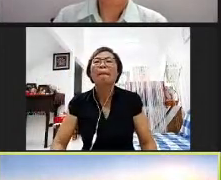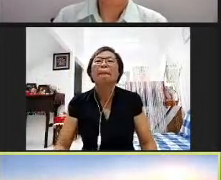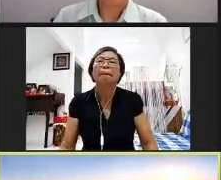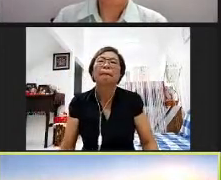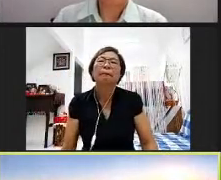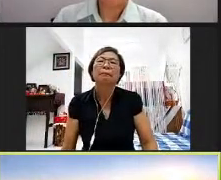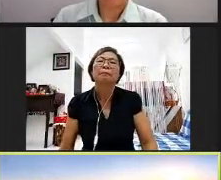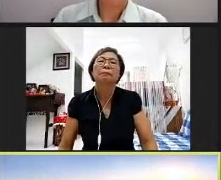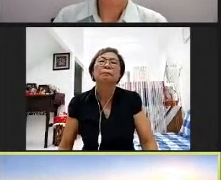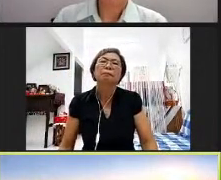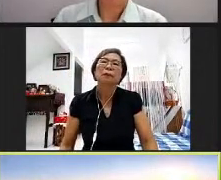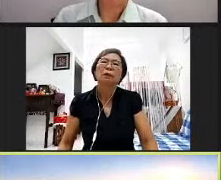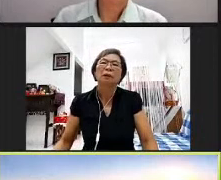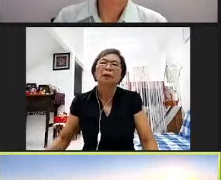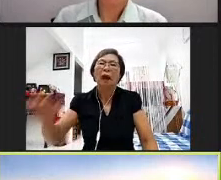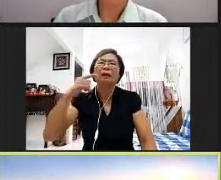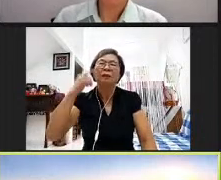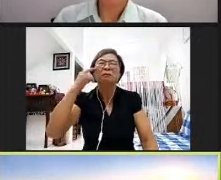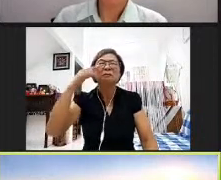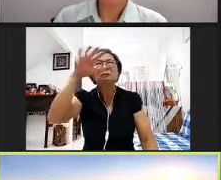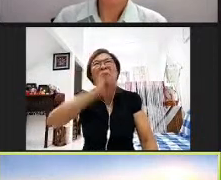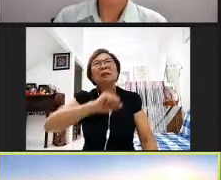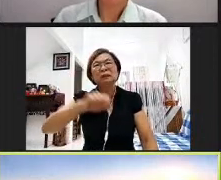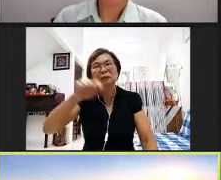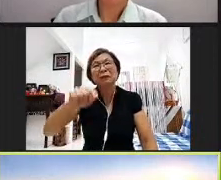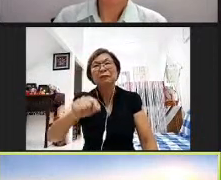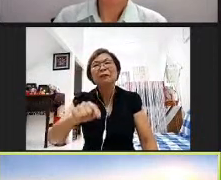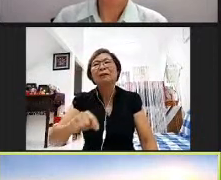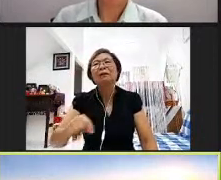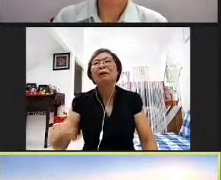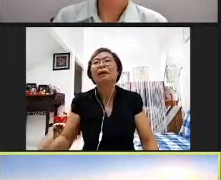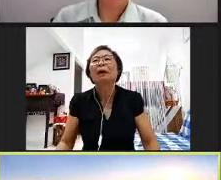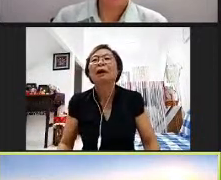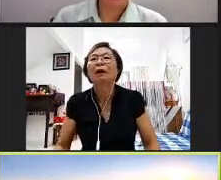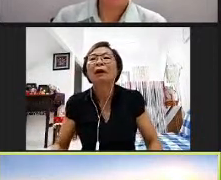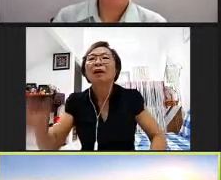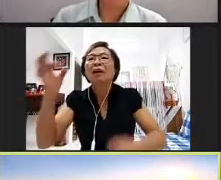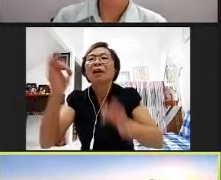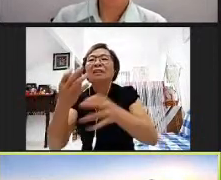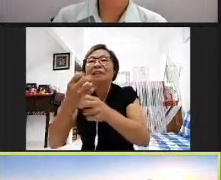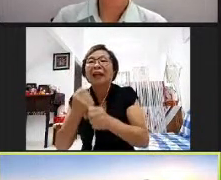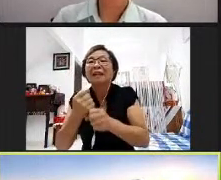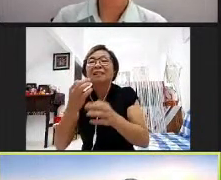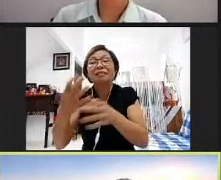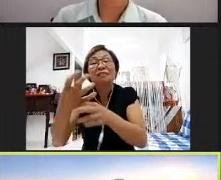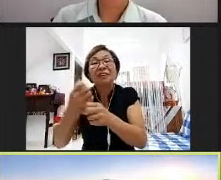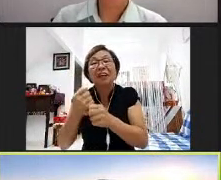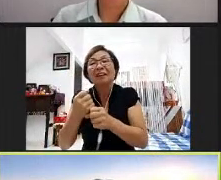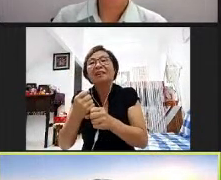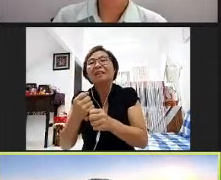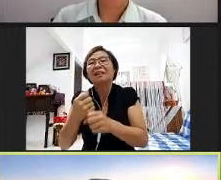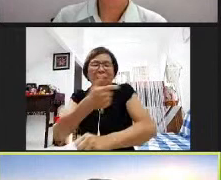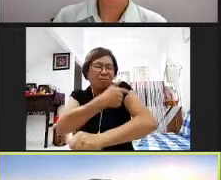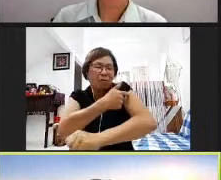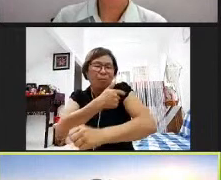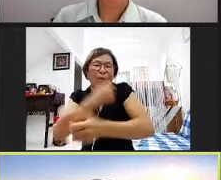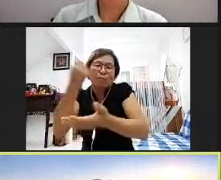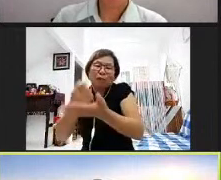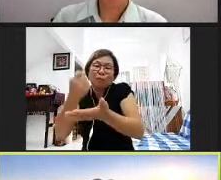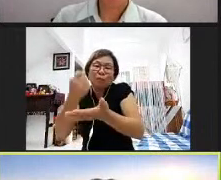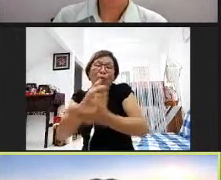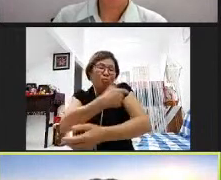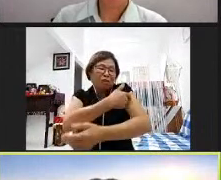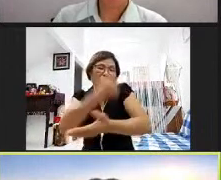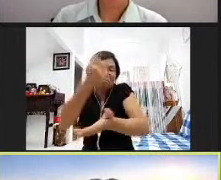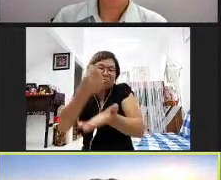So I presume this is nice to get this, you know. If you get this, these are vaccine passport.